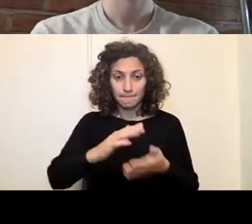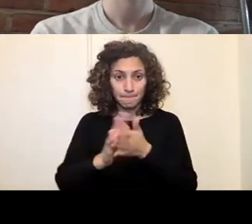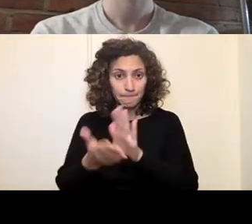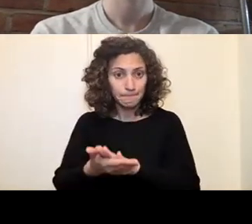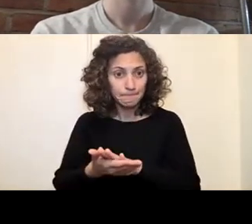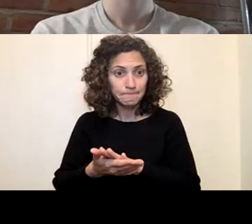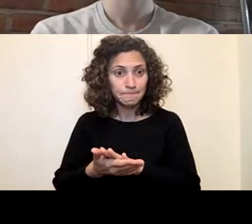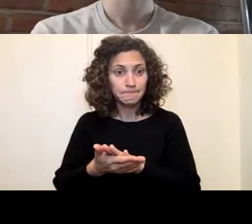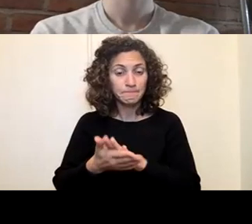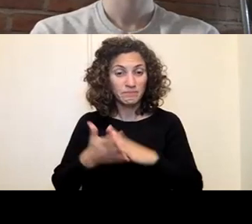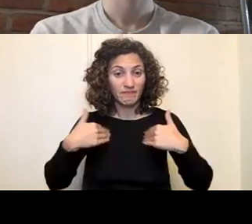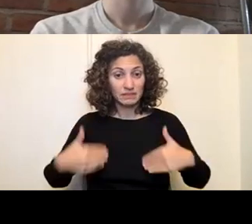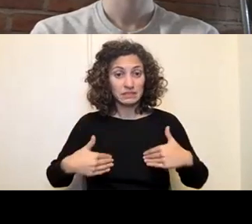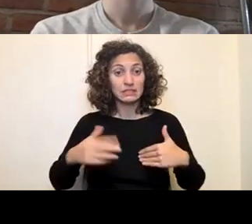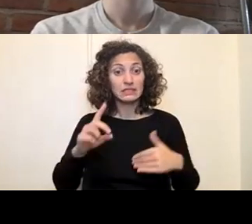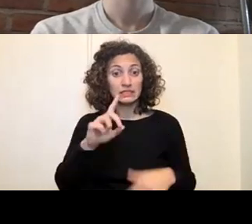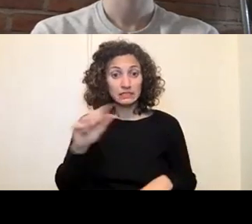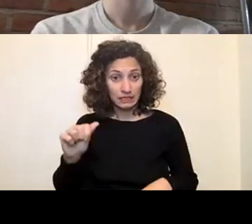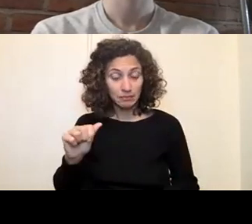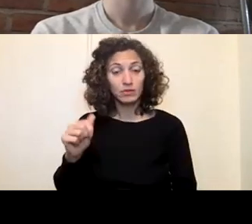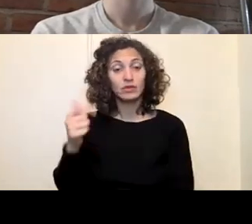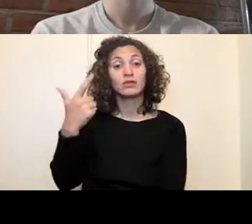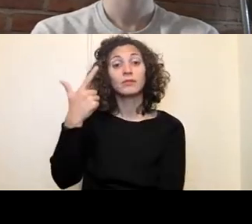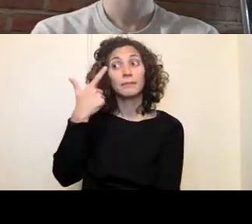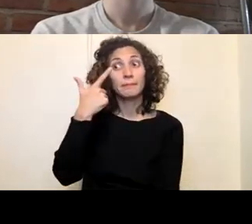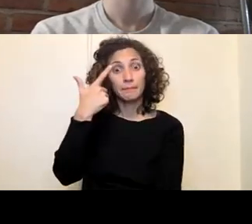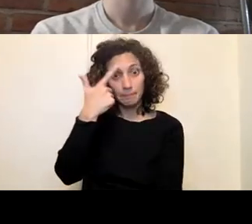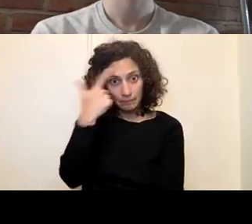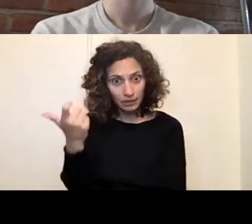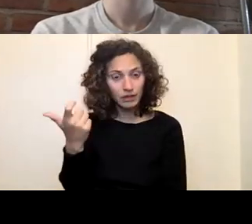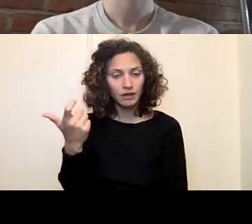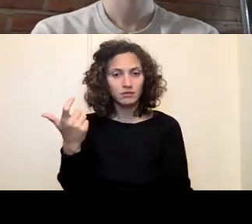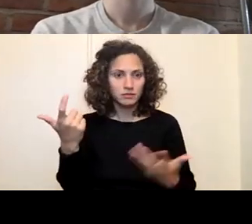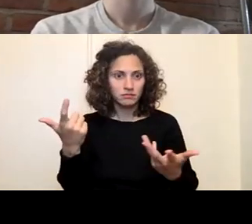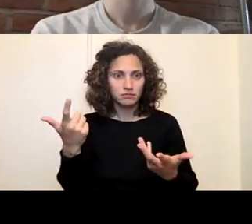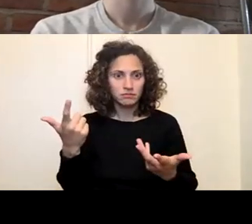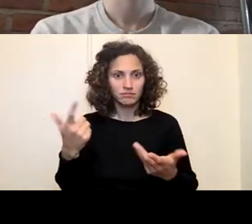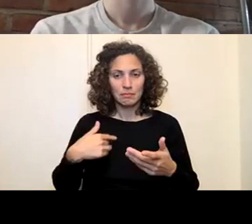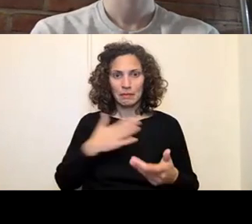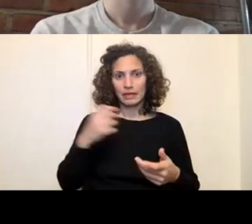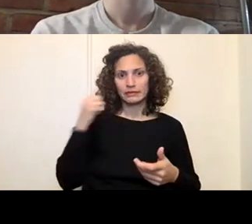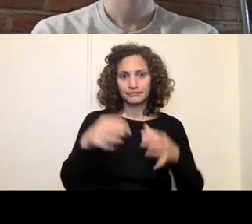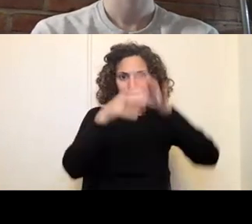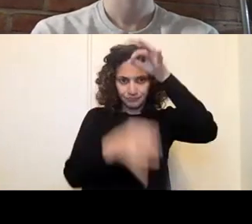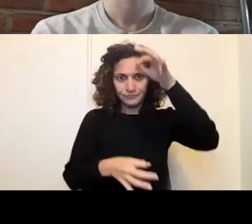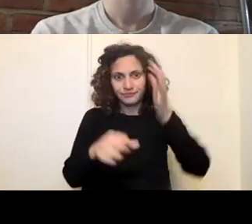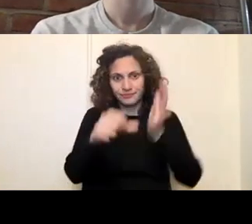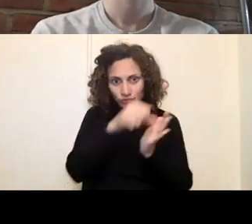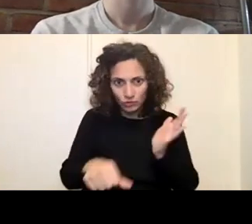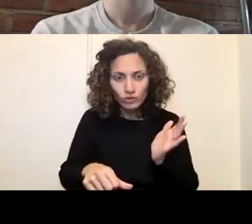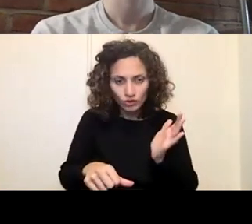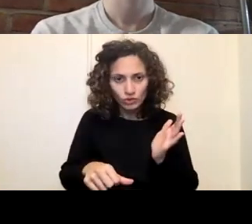I became physically disabled due to having to have surgery inside of my spinal cord for congenital birth defect.